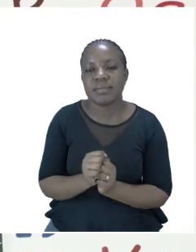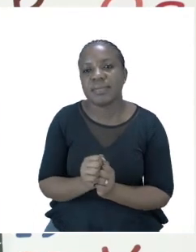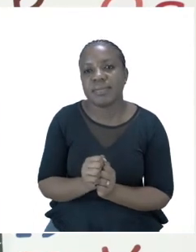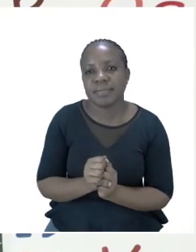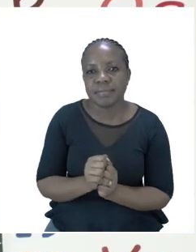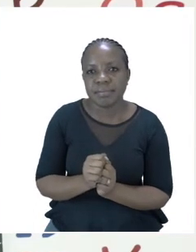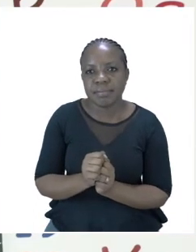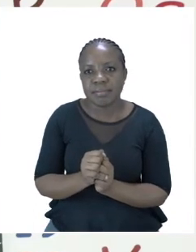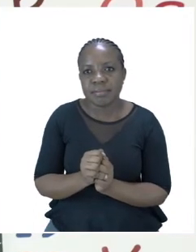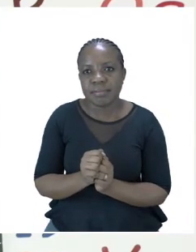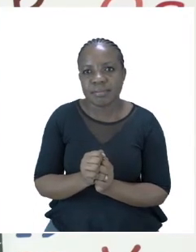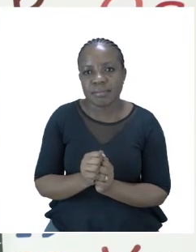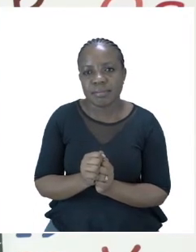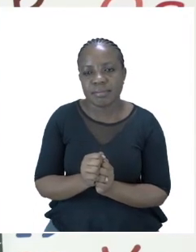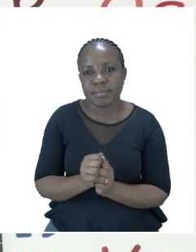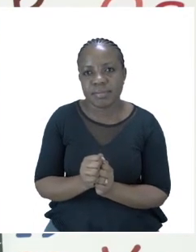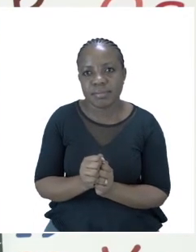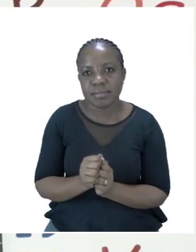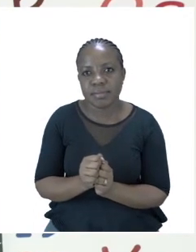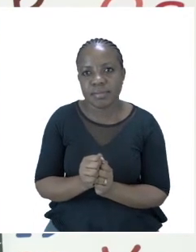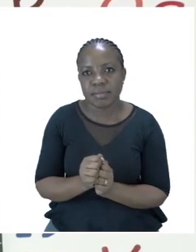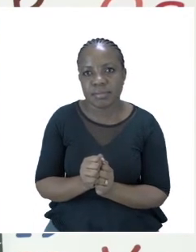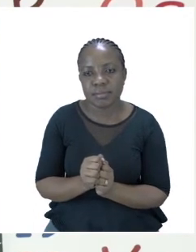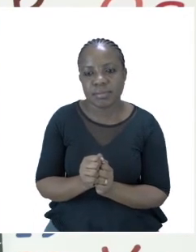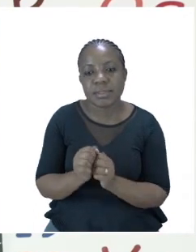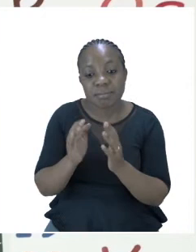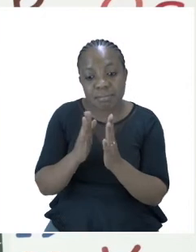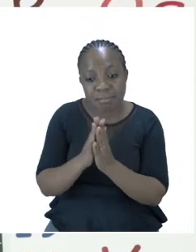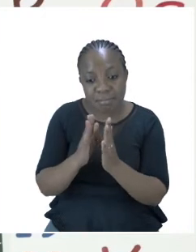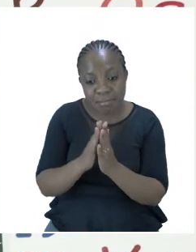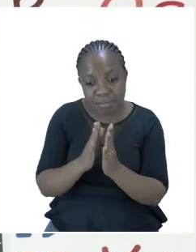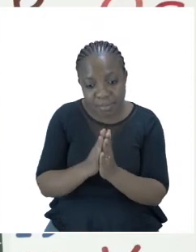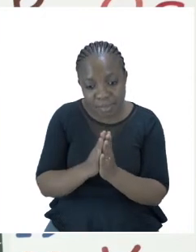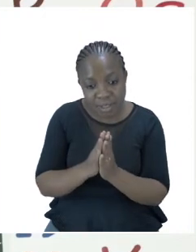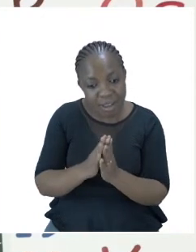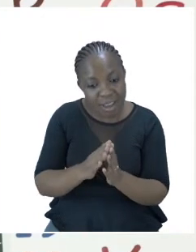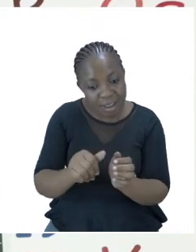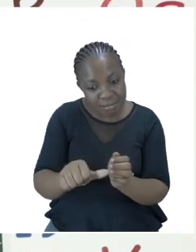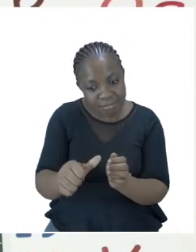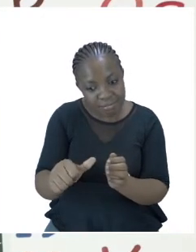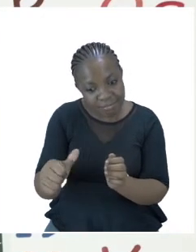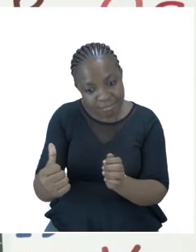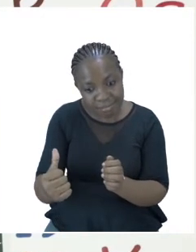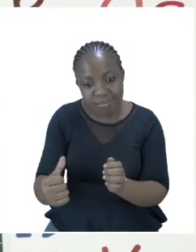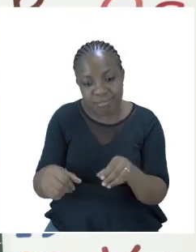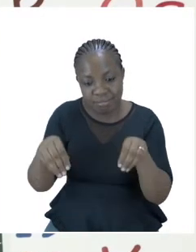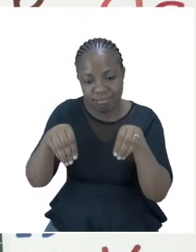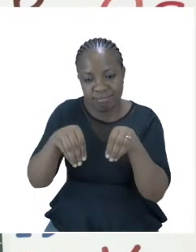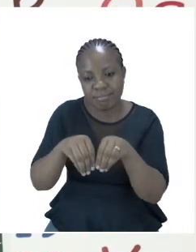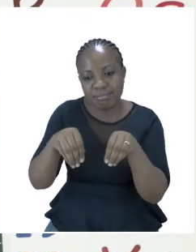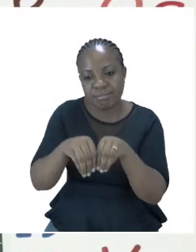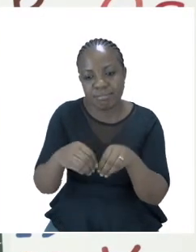go. After that, I want you to complete the rest of them by yourselves.